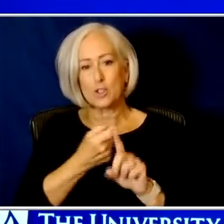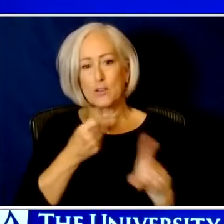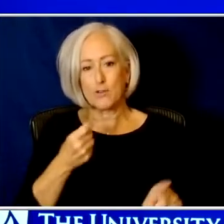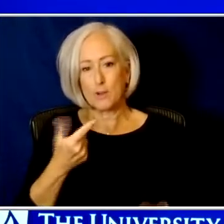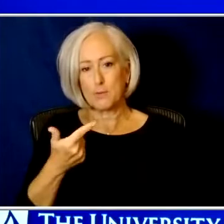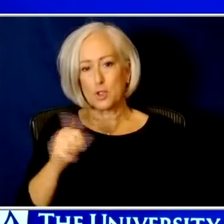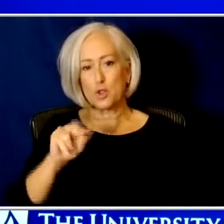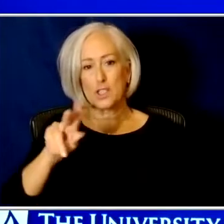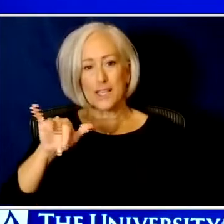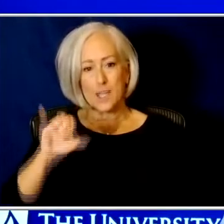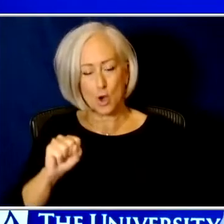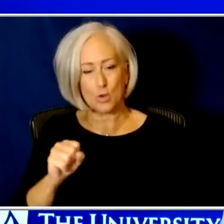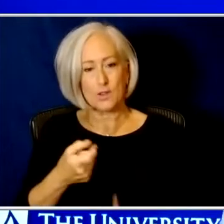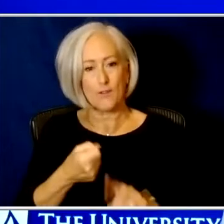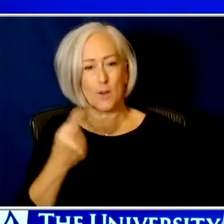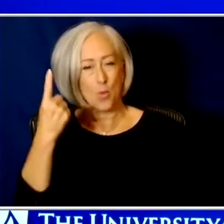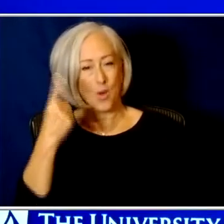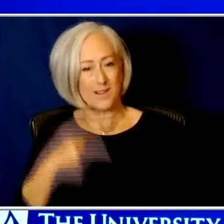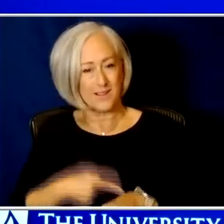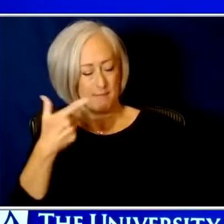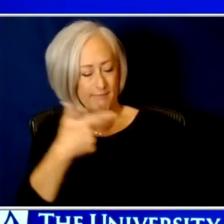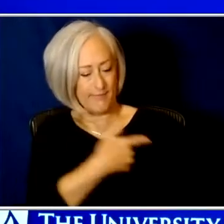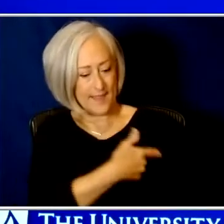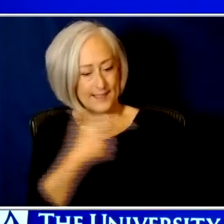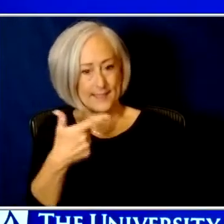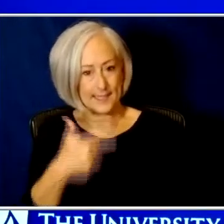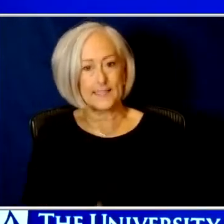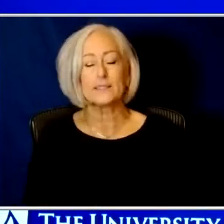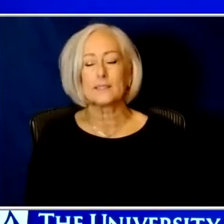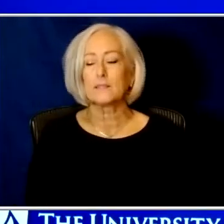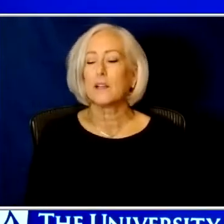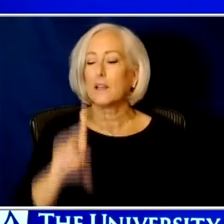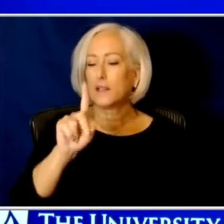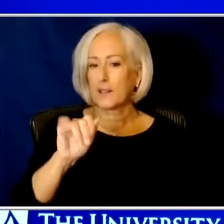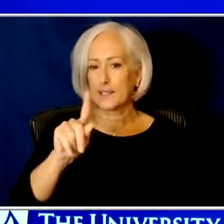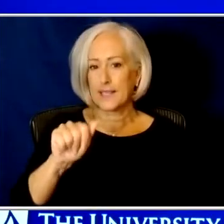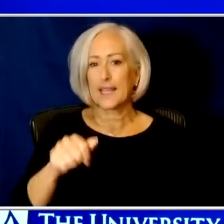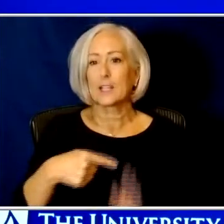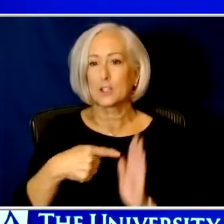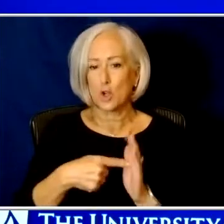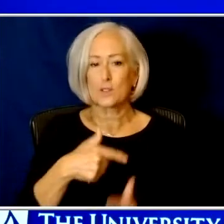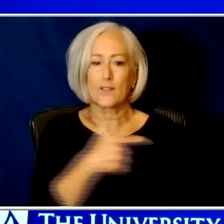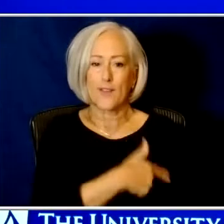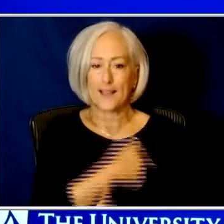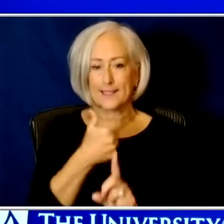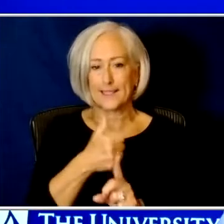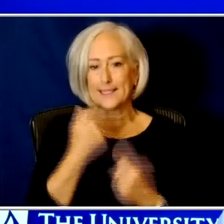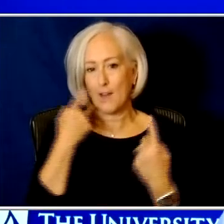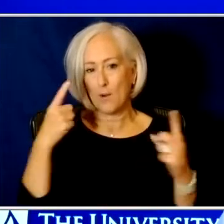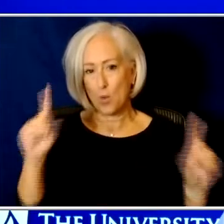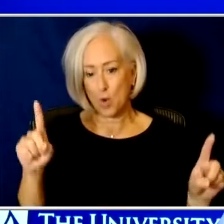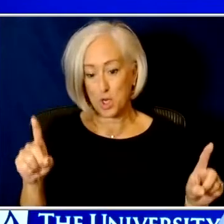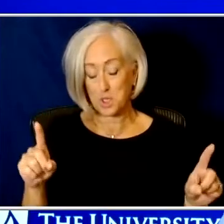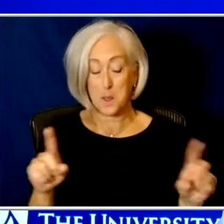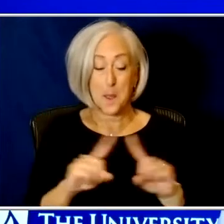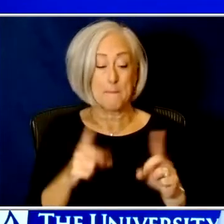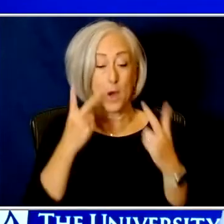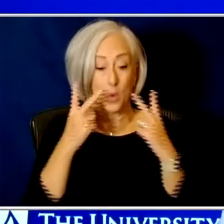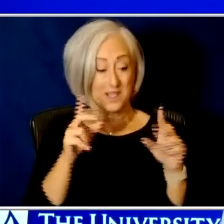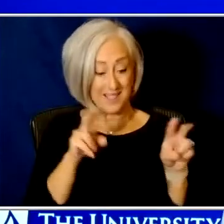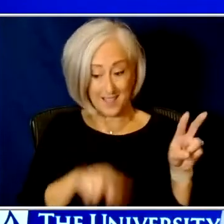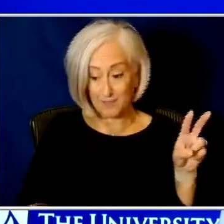response necessarily. Get the final answer from your physician, but you can get the vaccines at any point. And then Jess, Gretchen, we're all clothed again, so